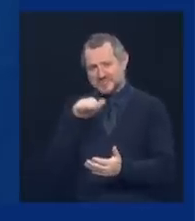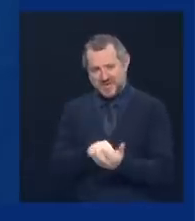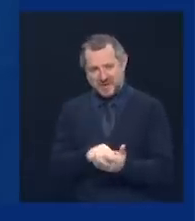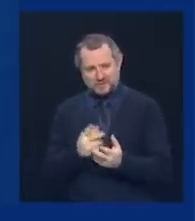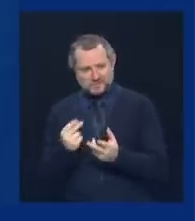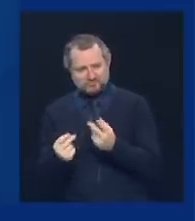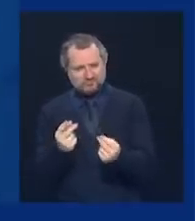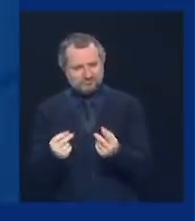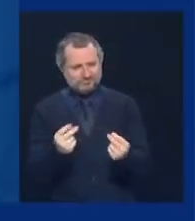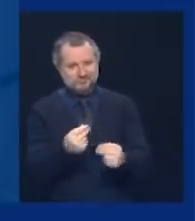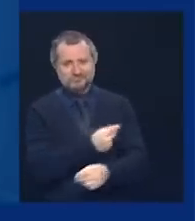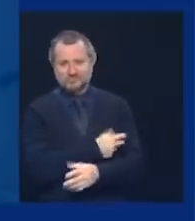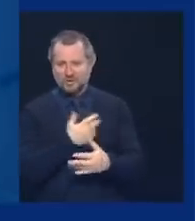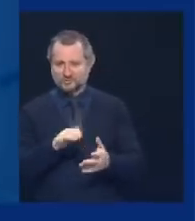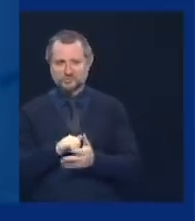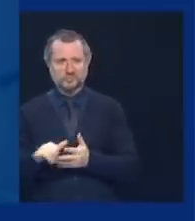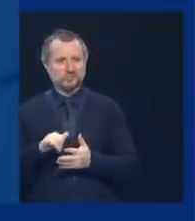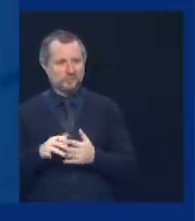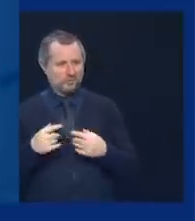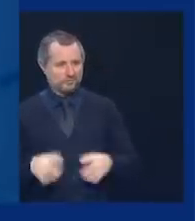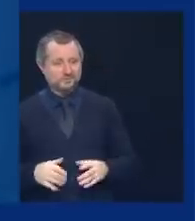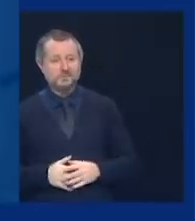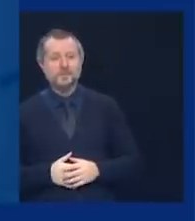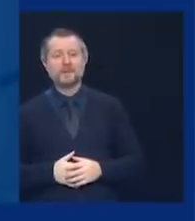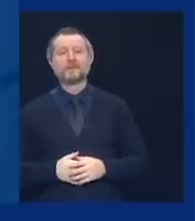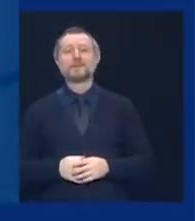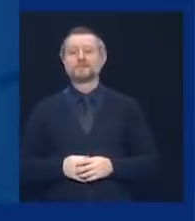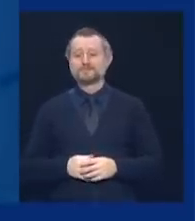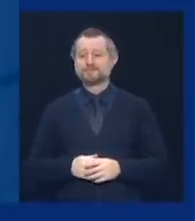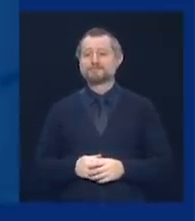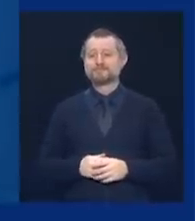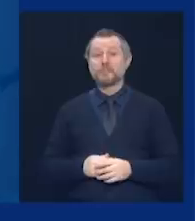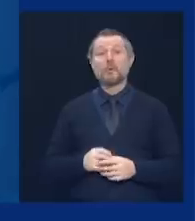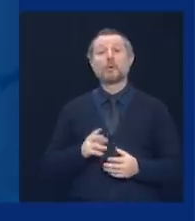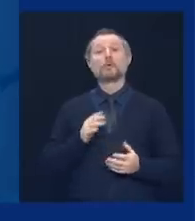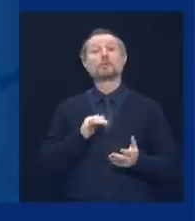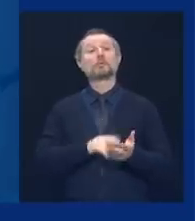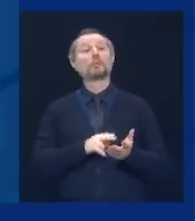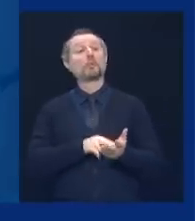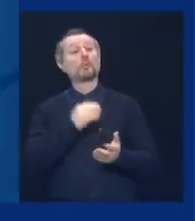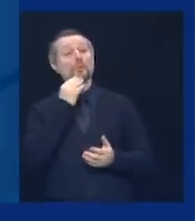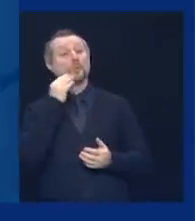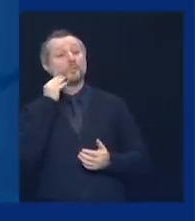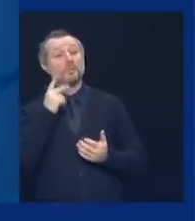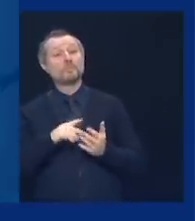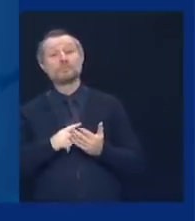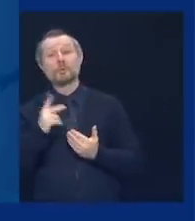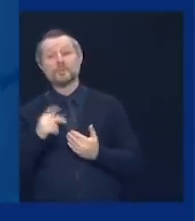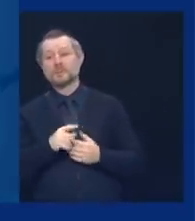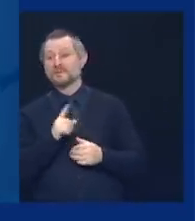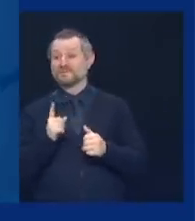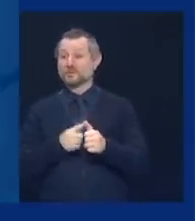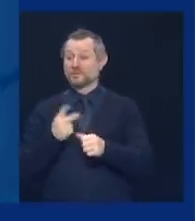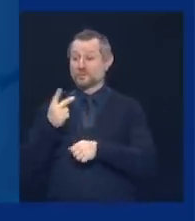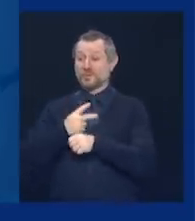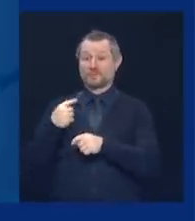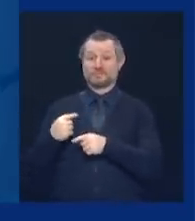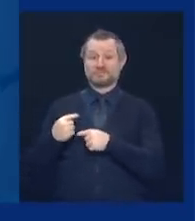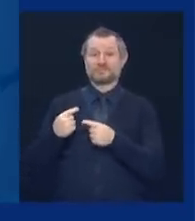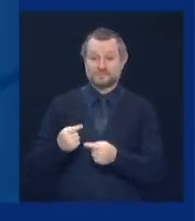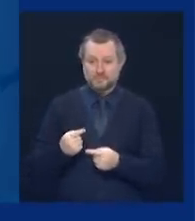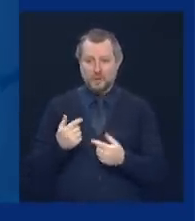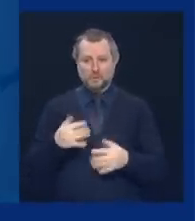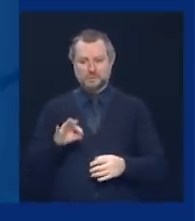received the first dose. Nursing home program in the first 2 days, 90